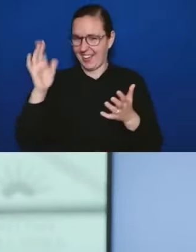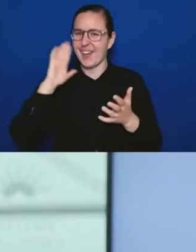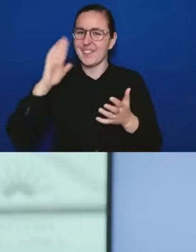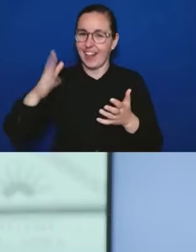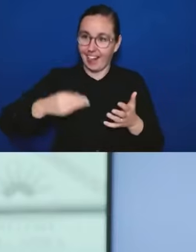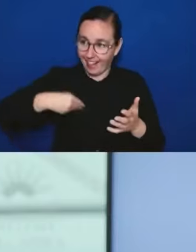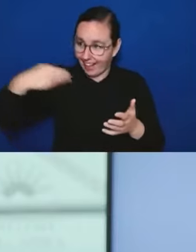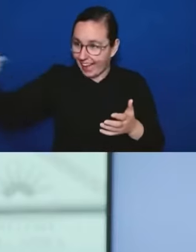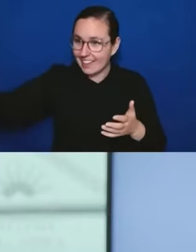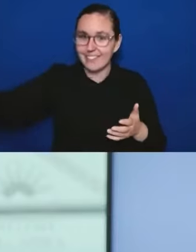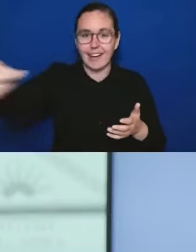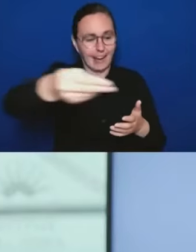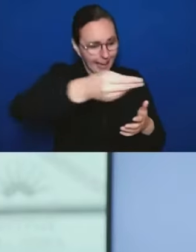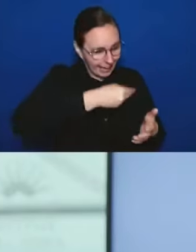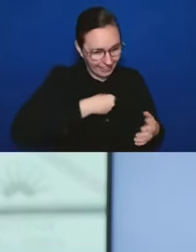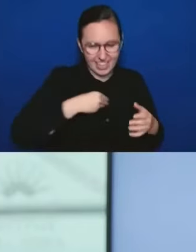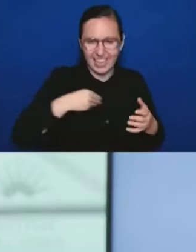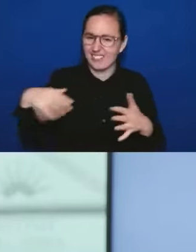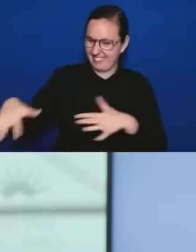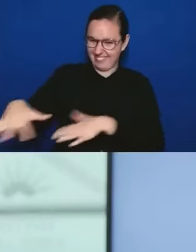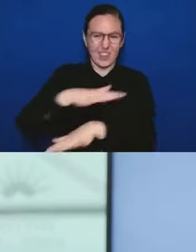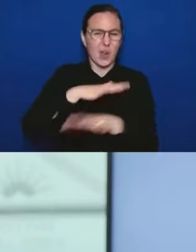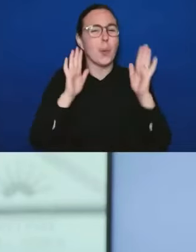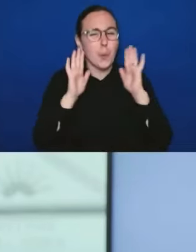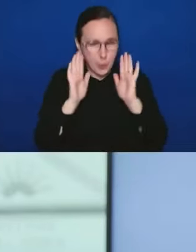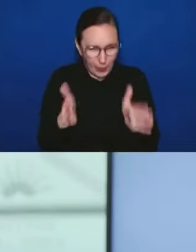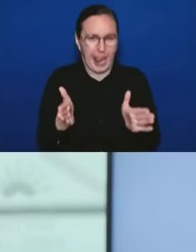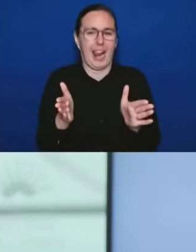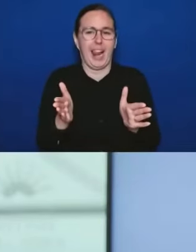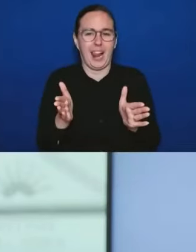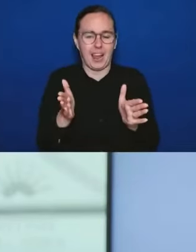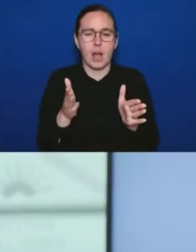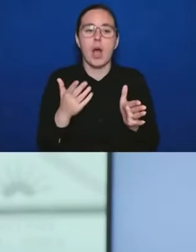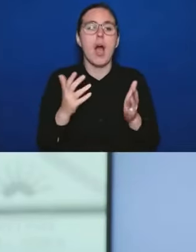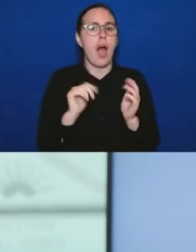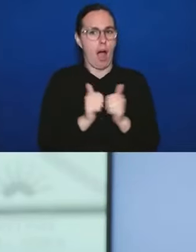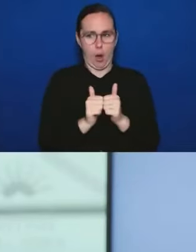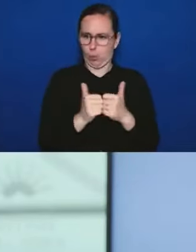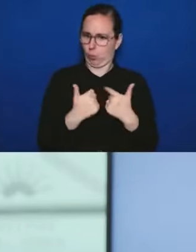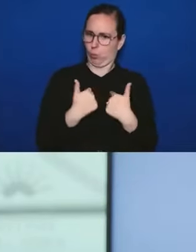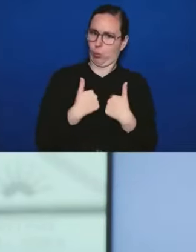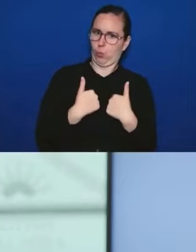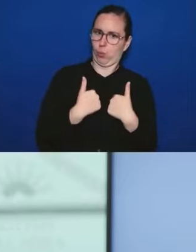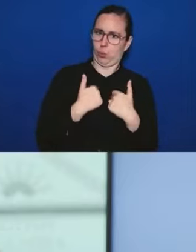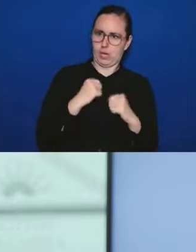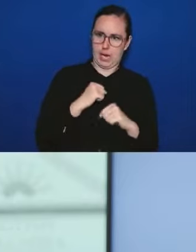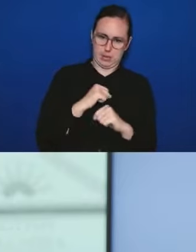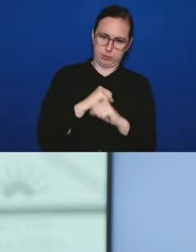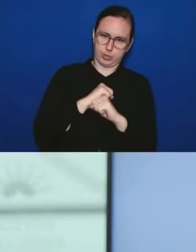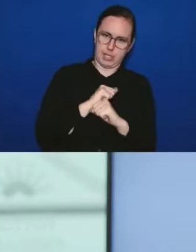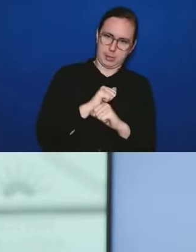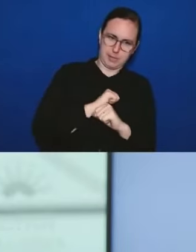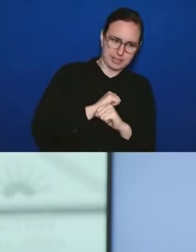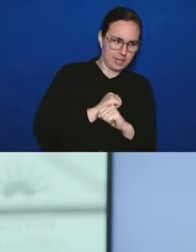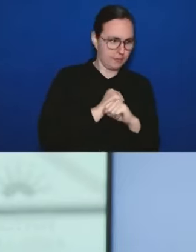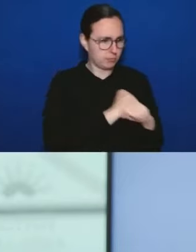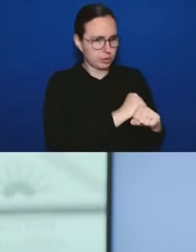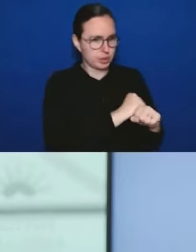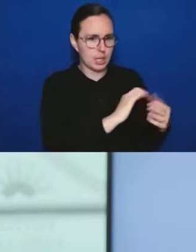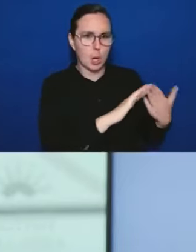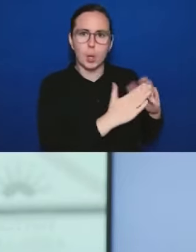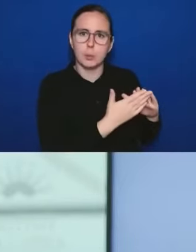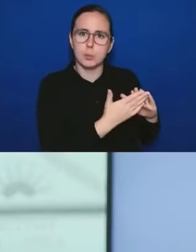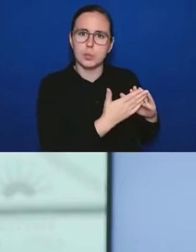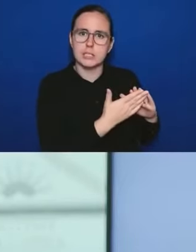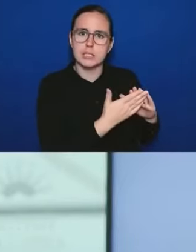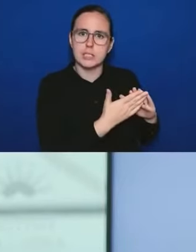and then we take communal actions. So having my vaccine protects me, and that protects the level of people